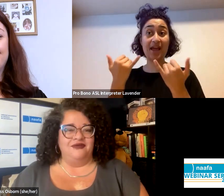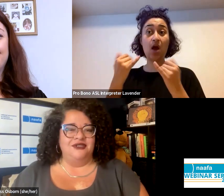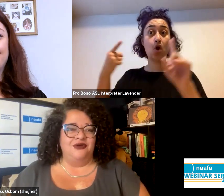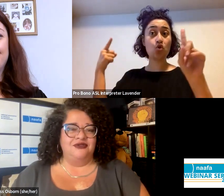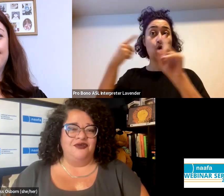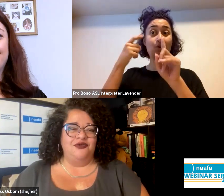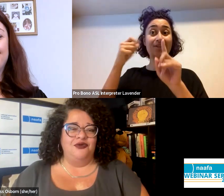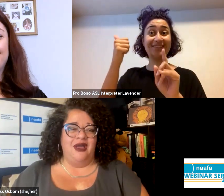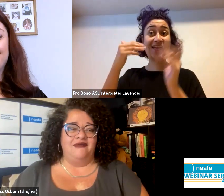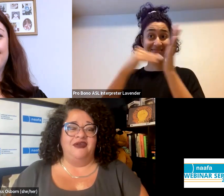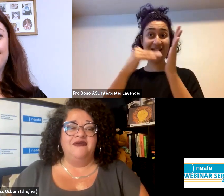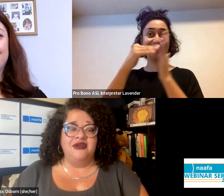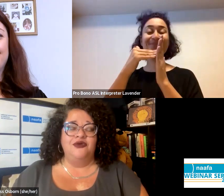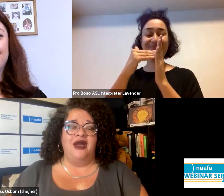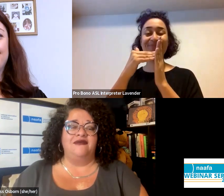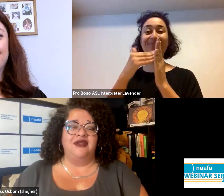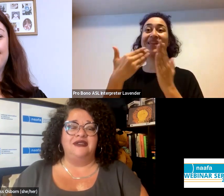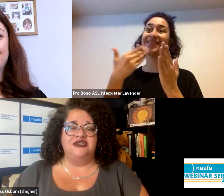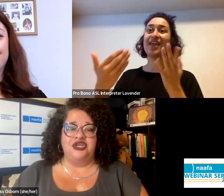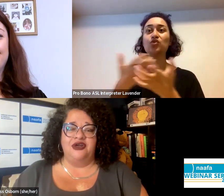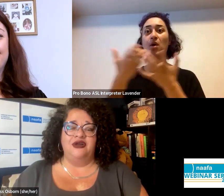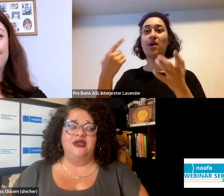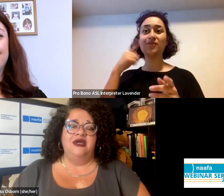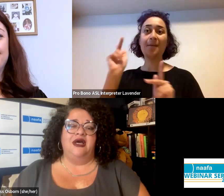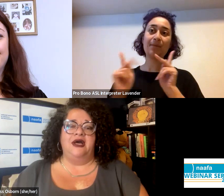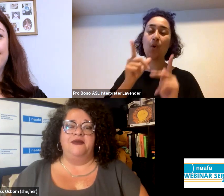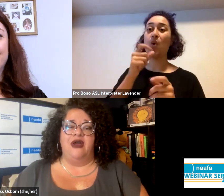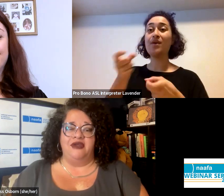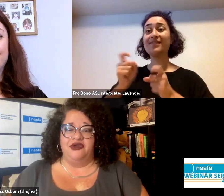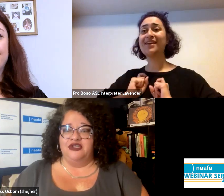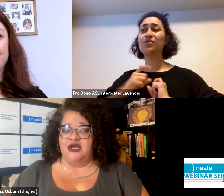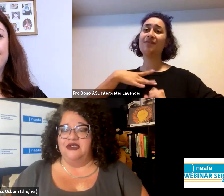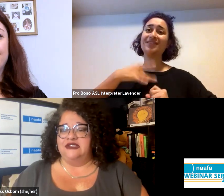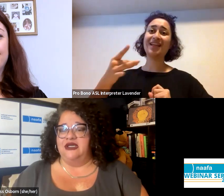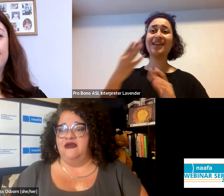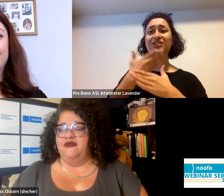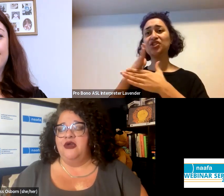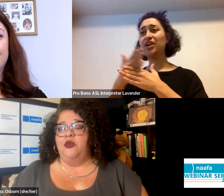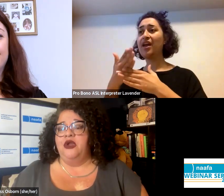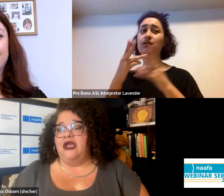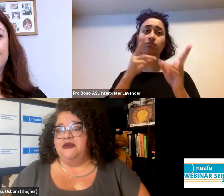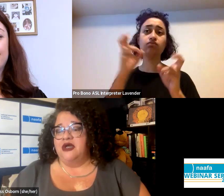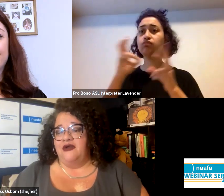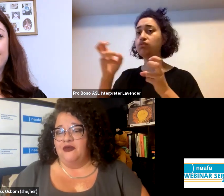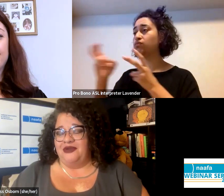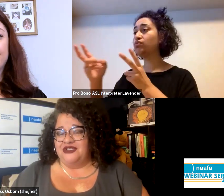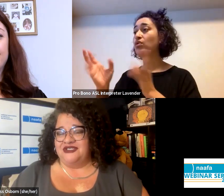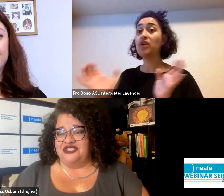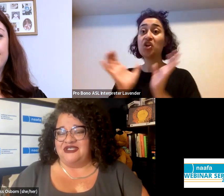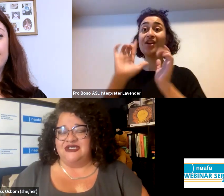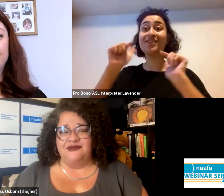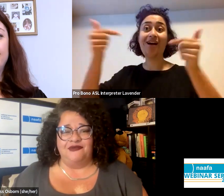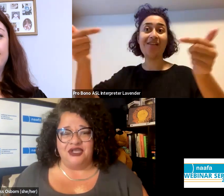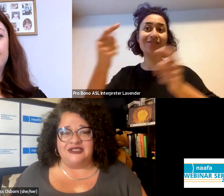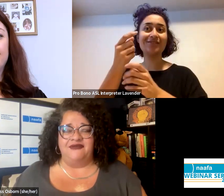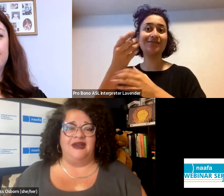so grateful to those of you who have given, who have liked and shared, who have encouraged others to give. We are able to offer webinars such